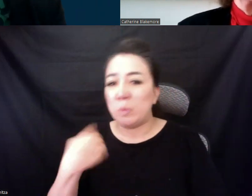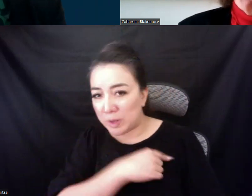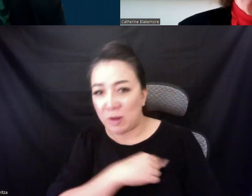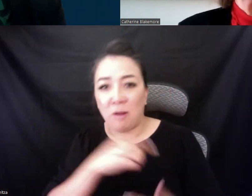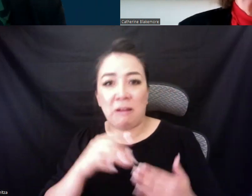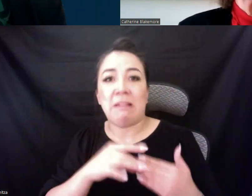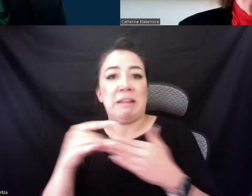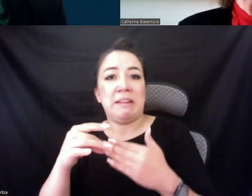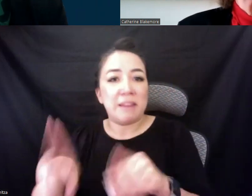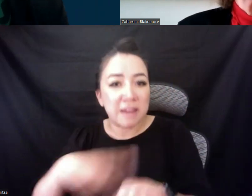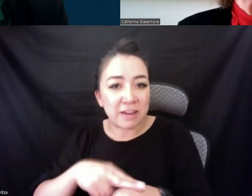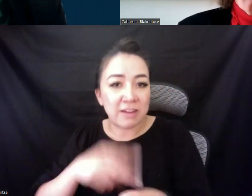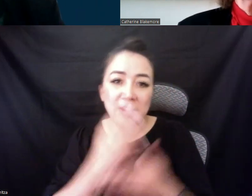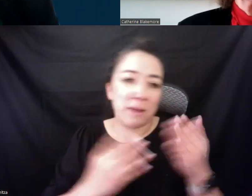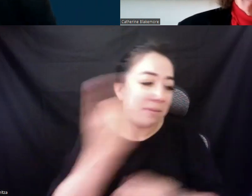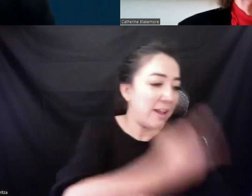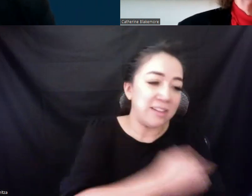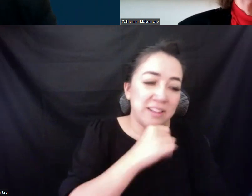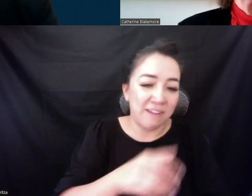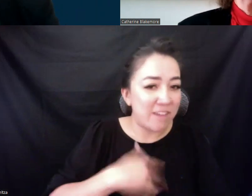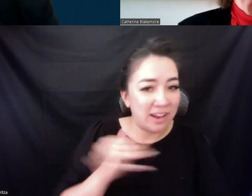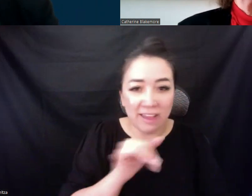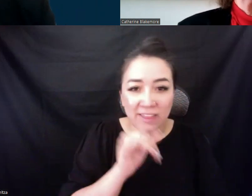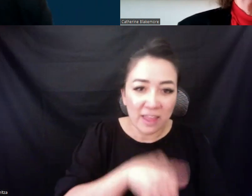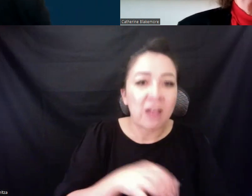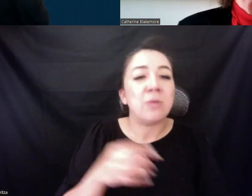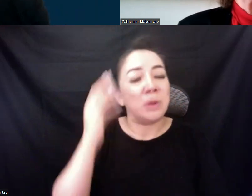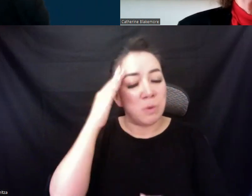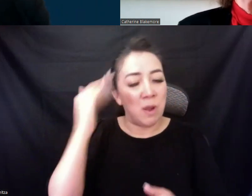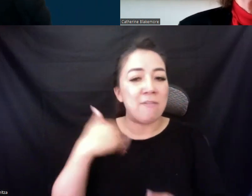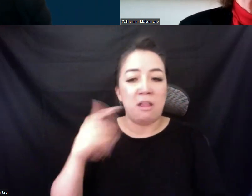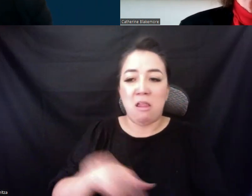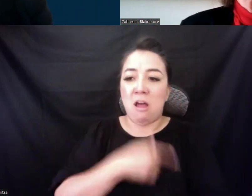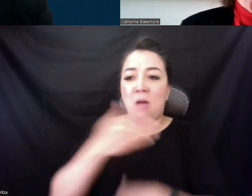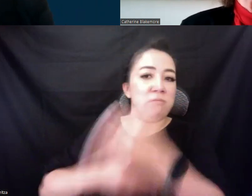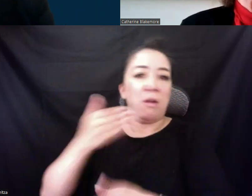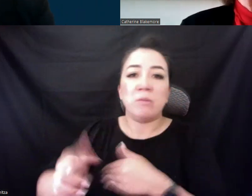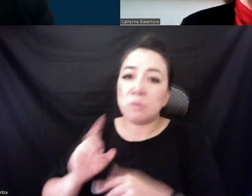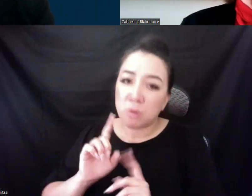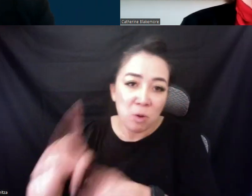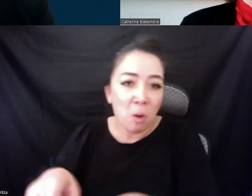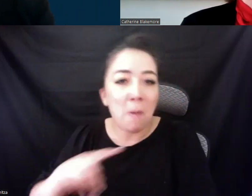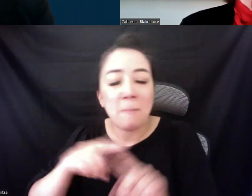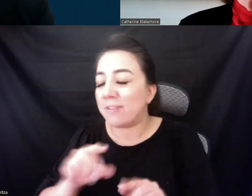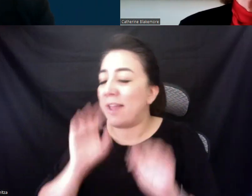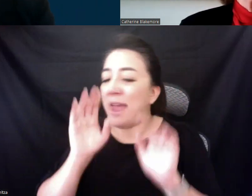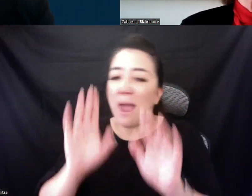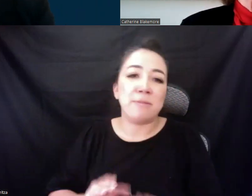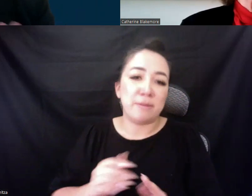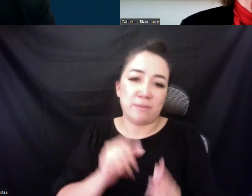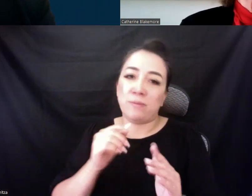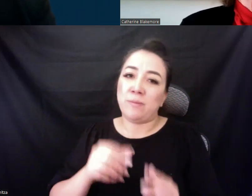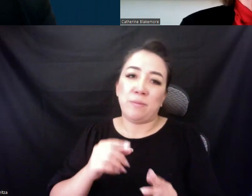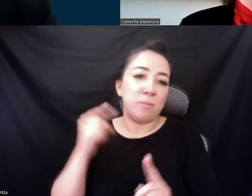the nation. Some days it does not feel like that. And we know we have a long way to go, but it was absolutely a point of pride. And